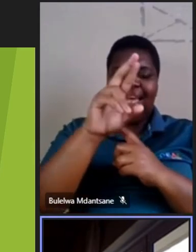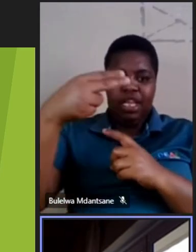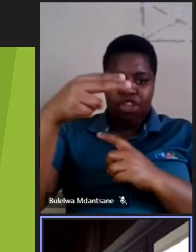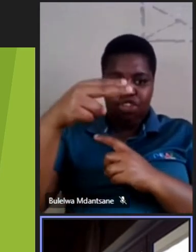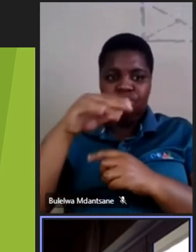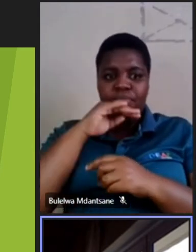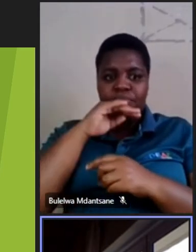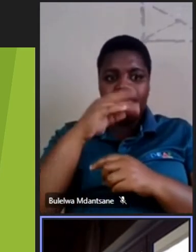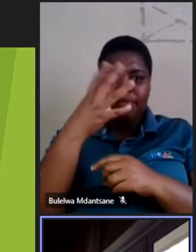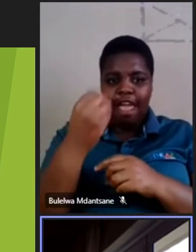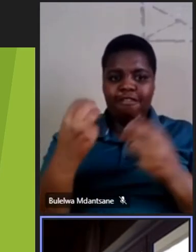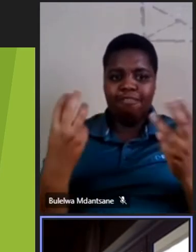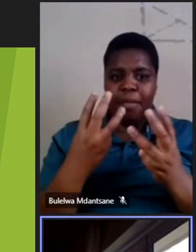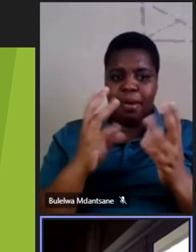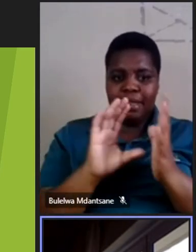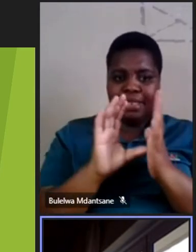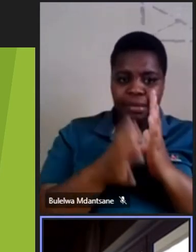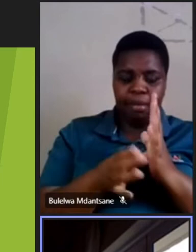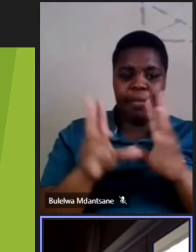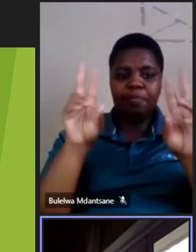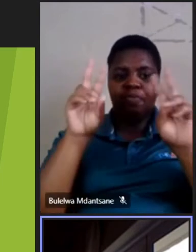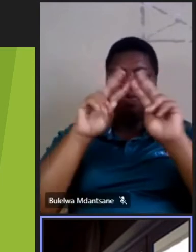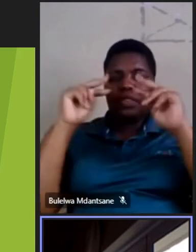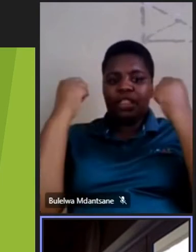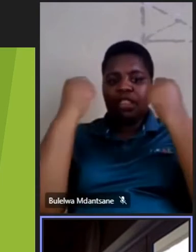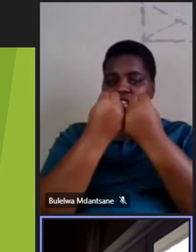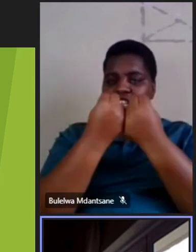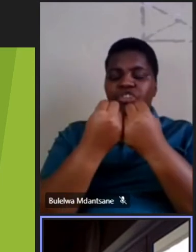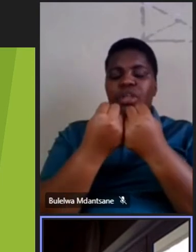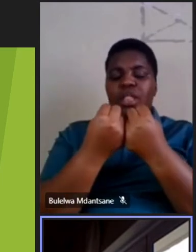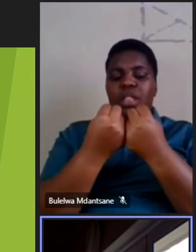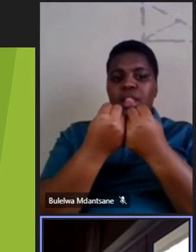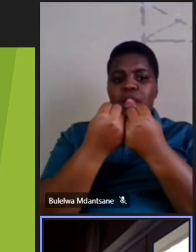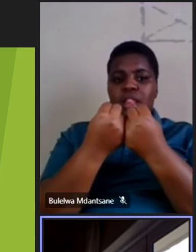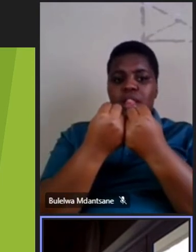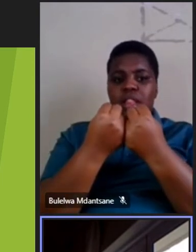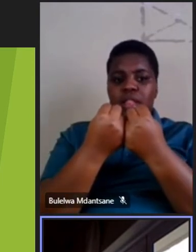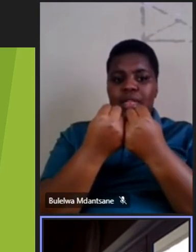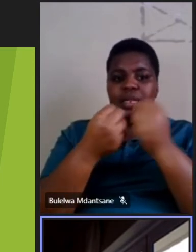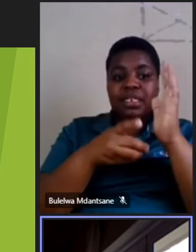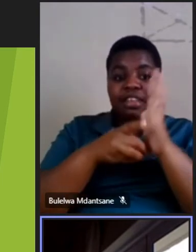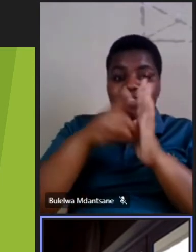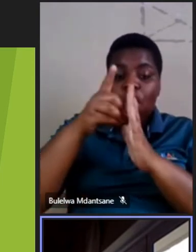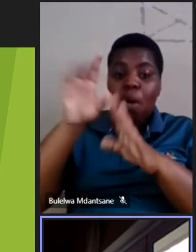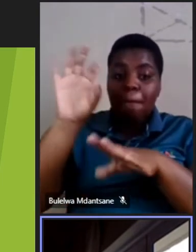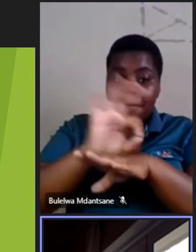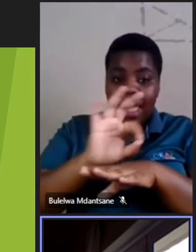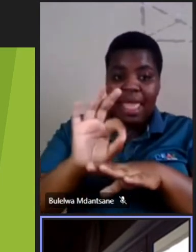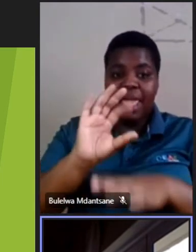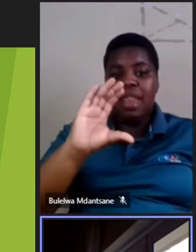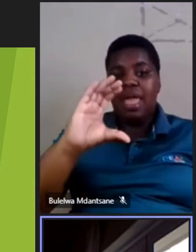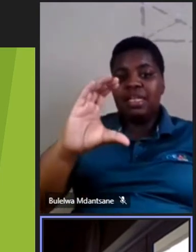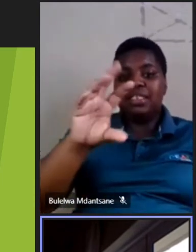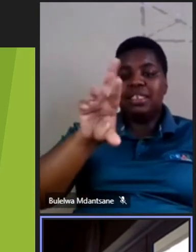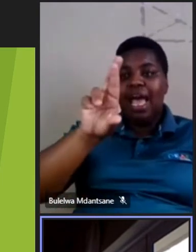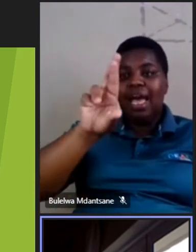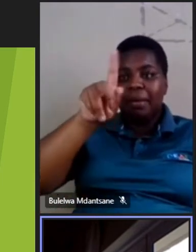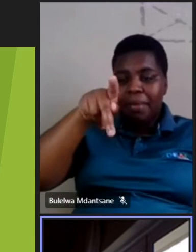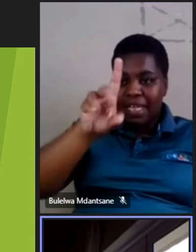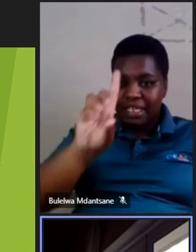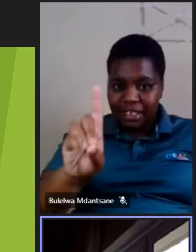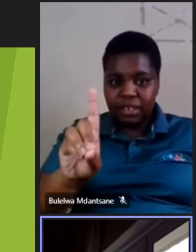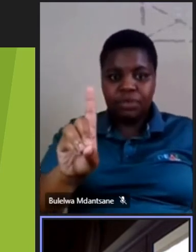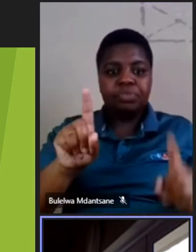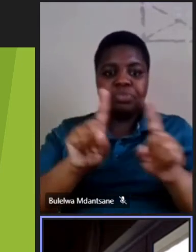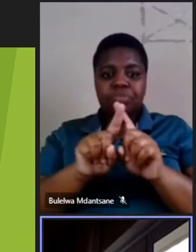Disabilities, the National Development Plan 2030, and the current NSP, which is very